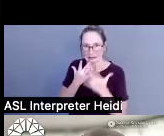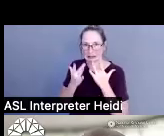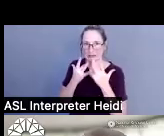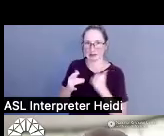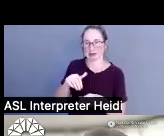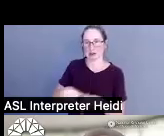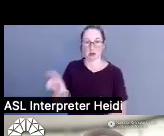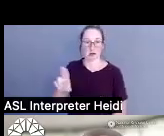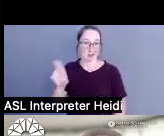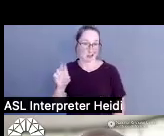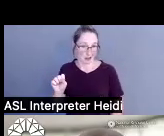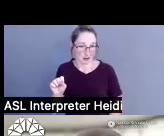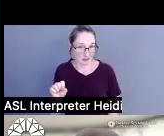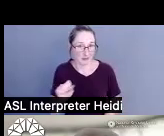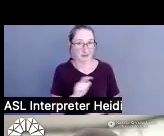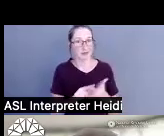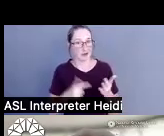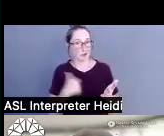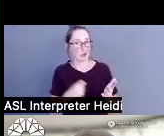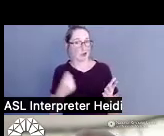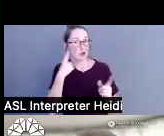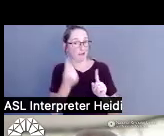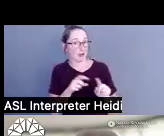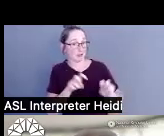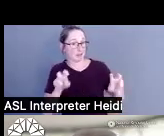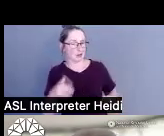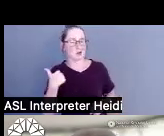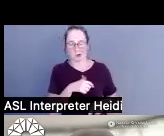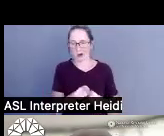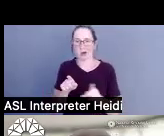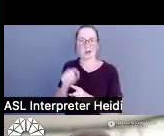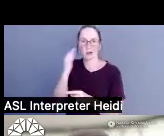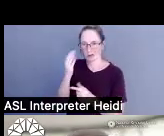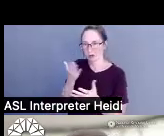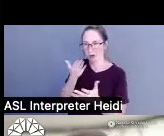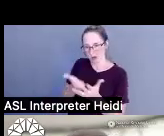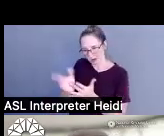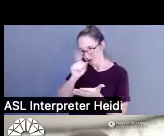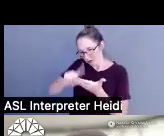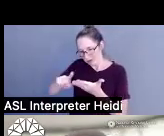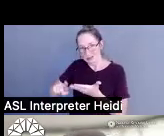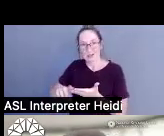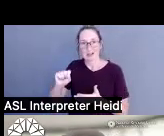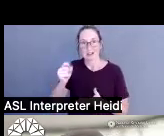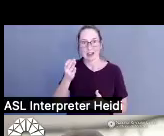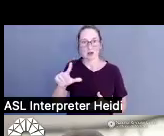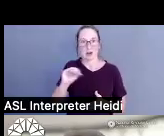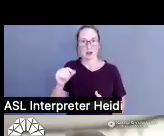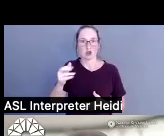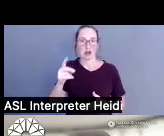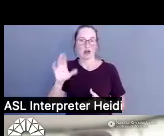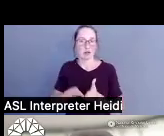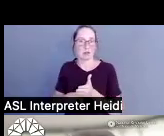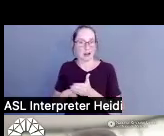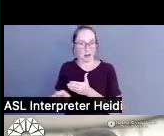in the United States. We heard from our panelists, and we also know through research that sexual and gender minority adults